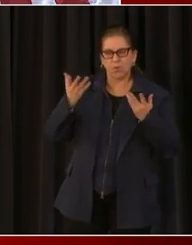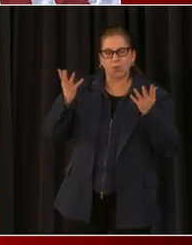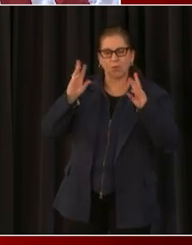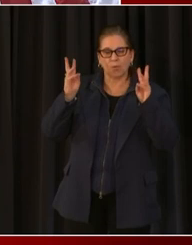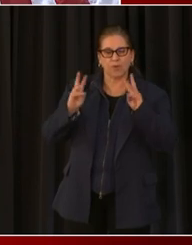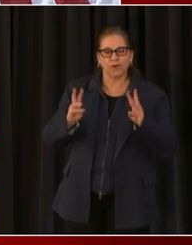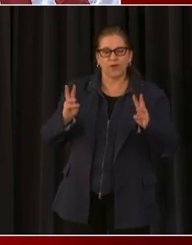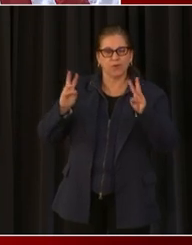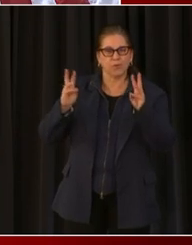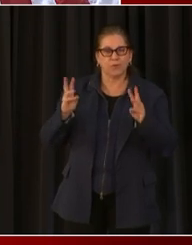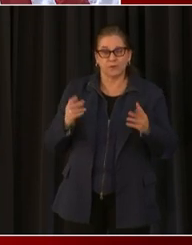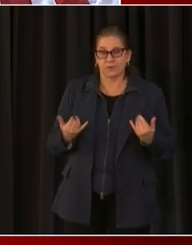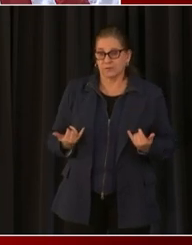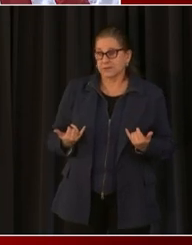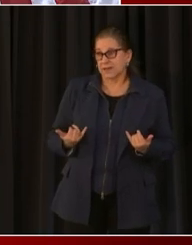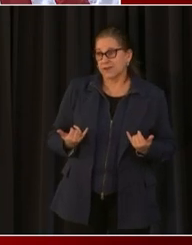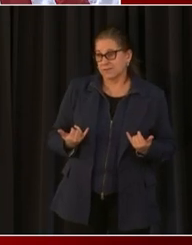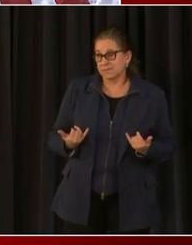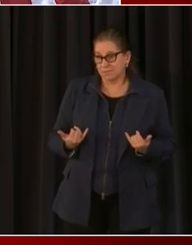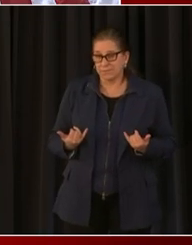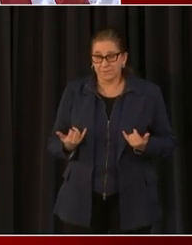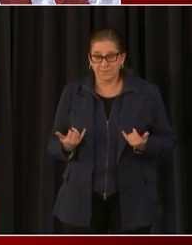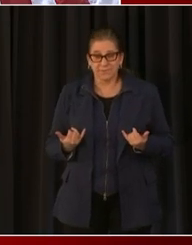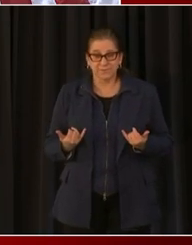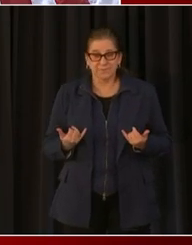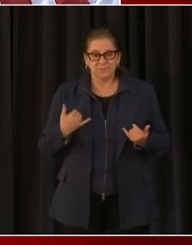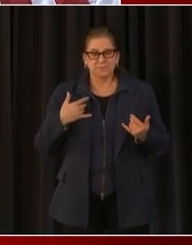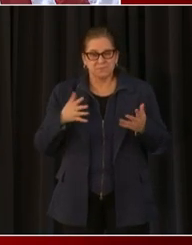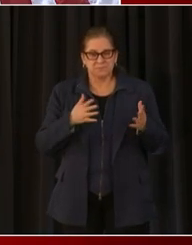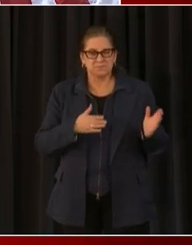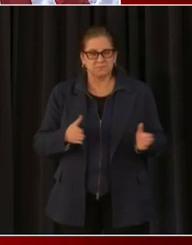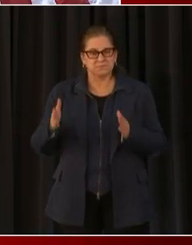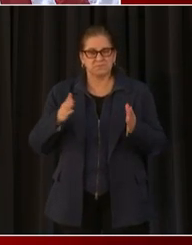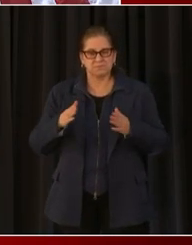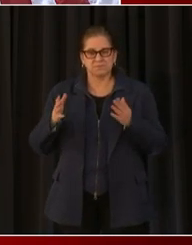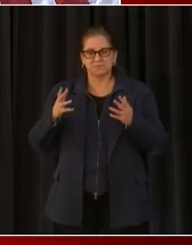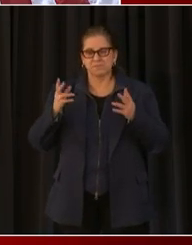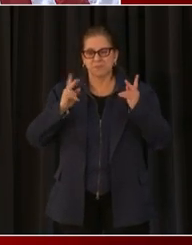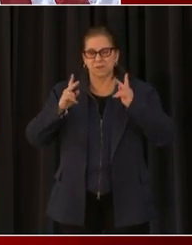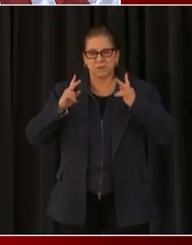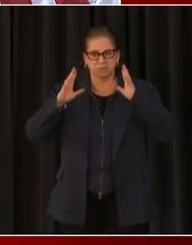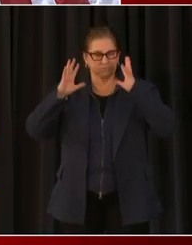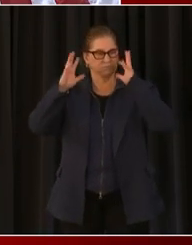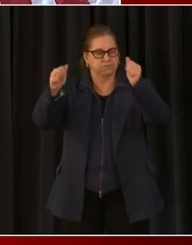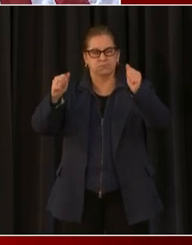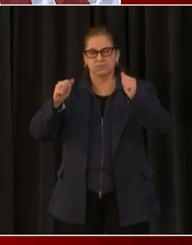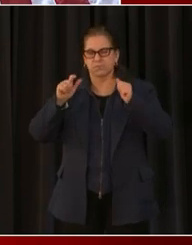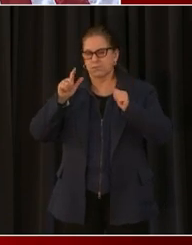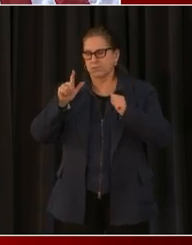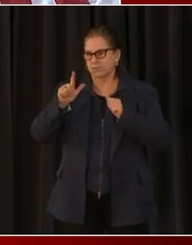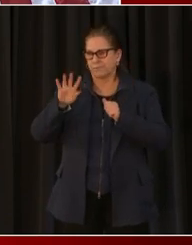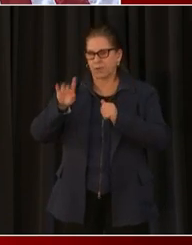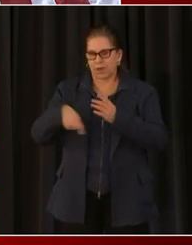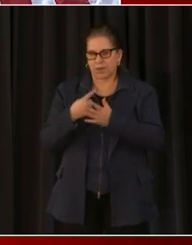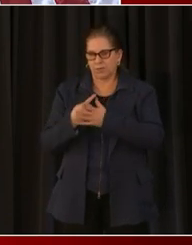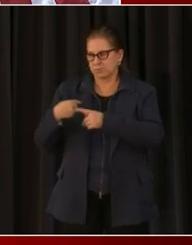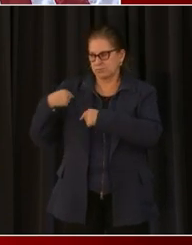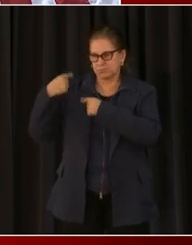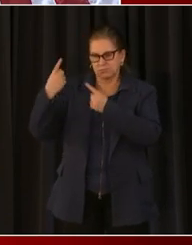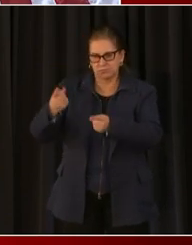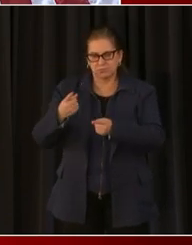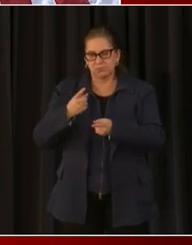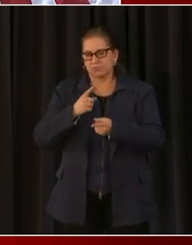in terms of this particular event, their crews were out 24 hours prior to the arrival